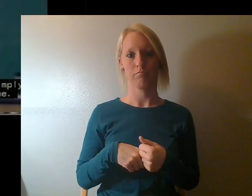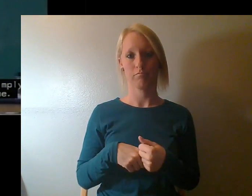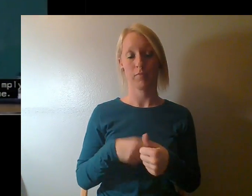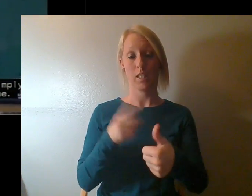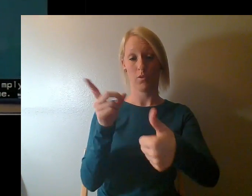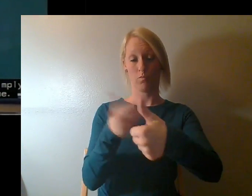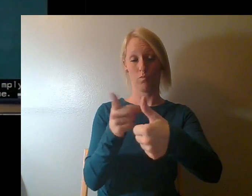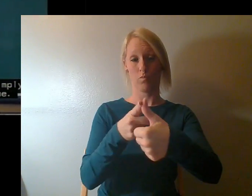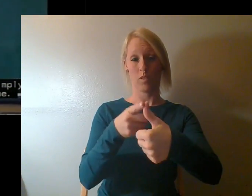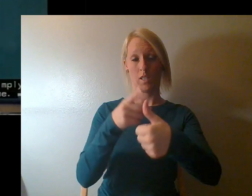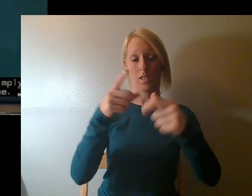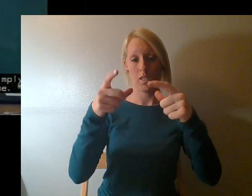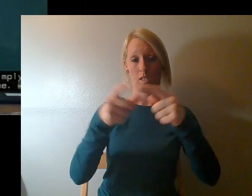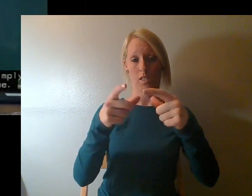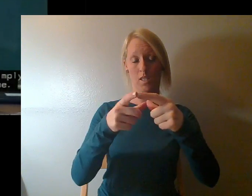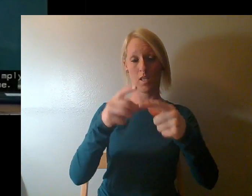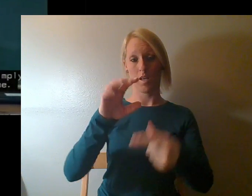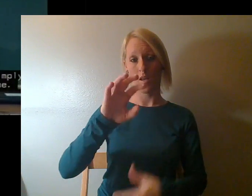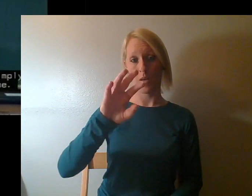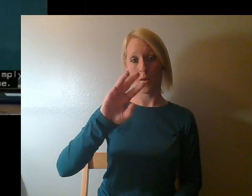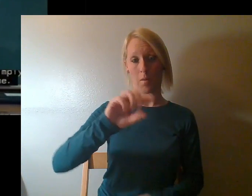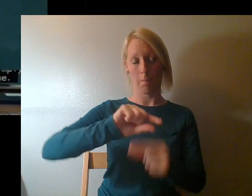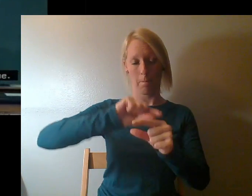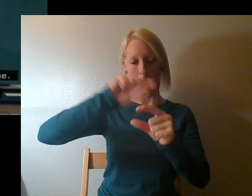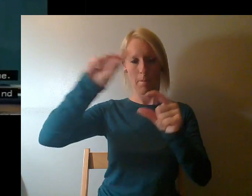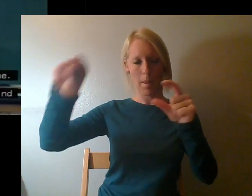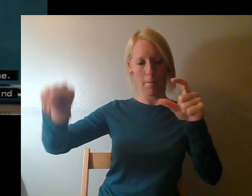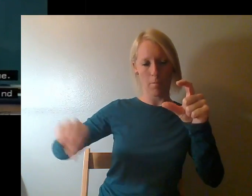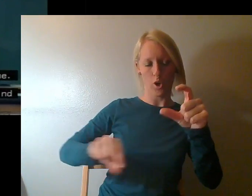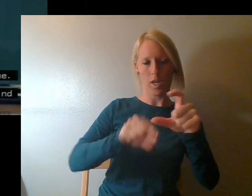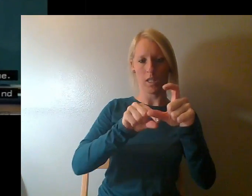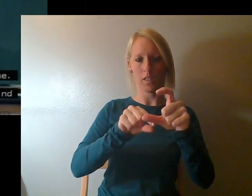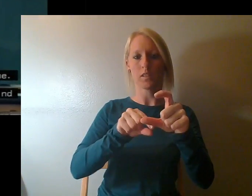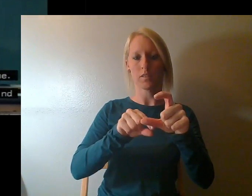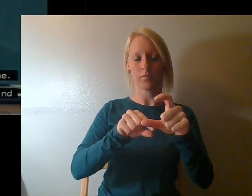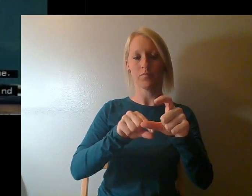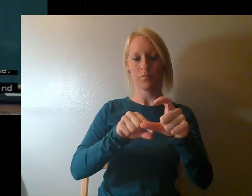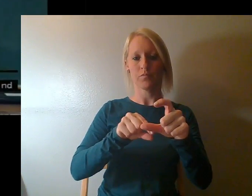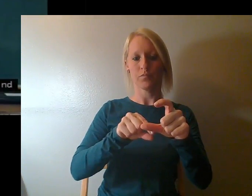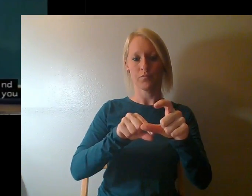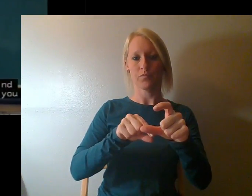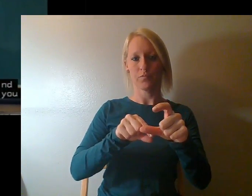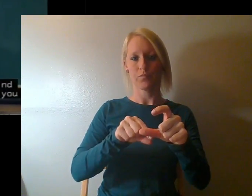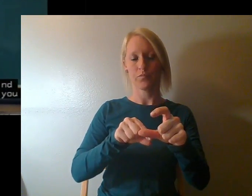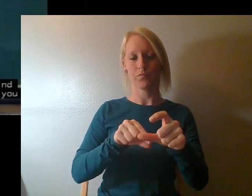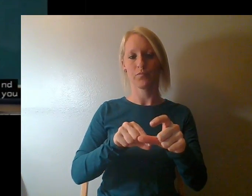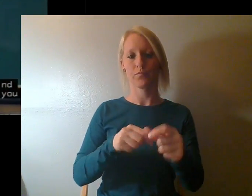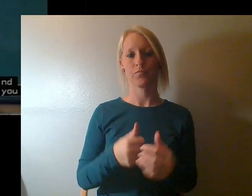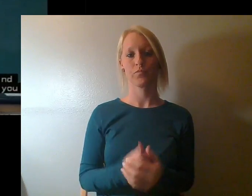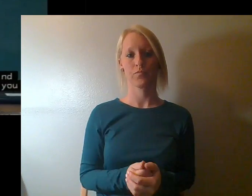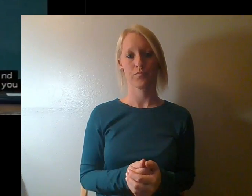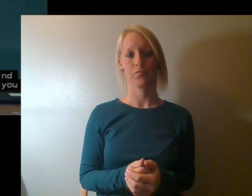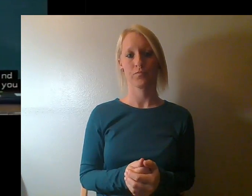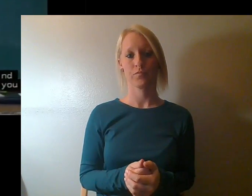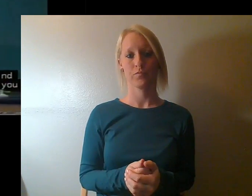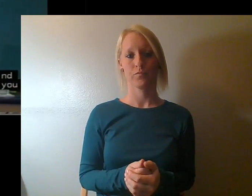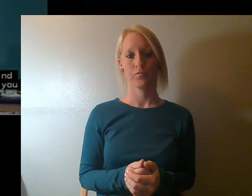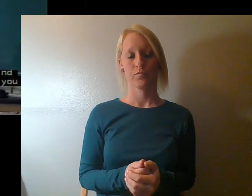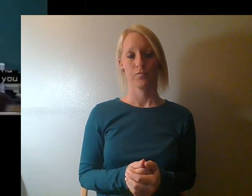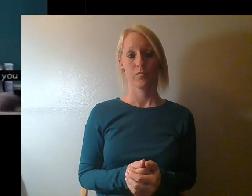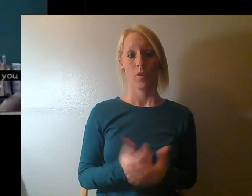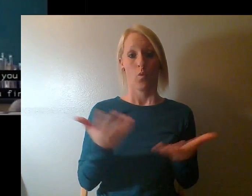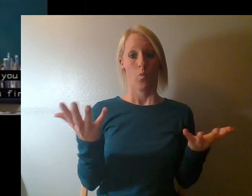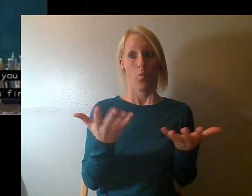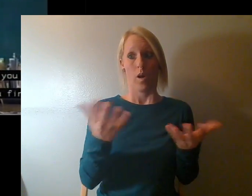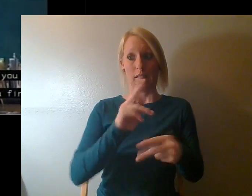All right. And we'll start by saying, where will you find, or what kind of cells will you find the cell membrane